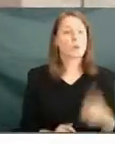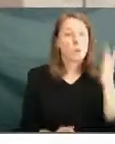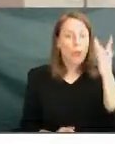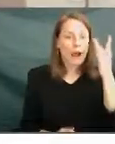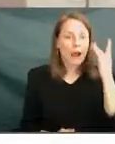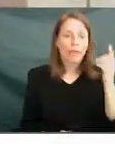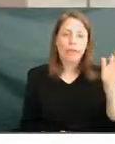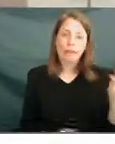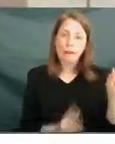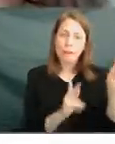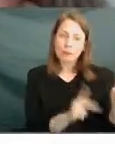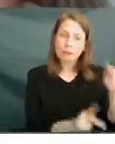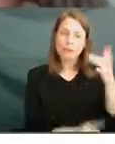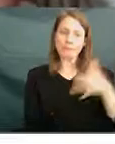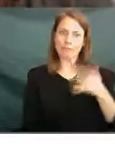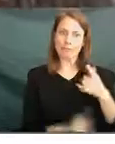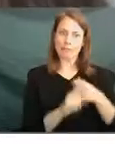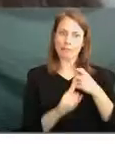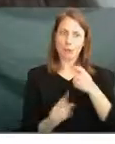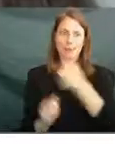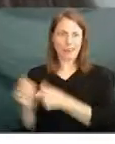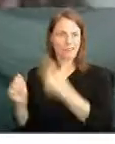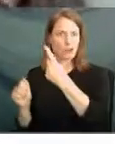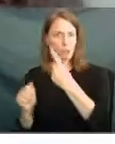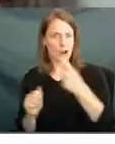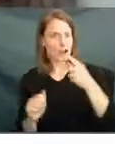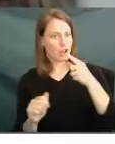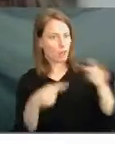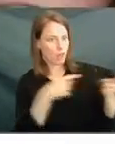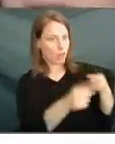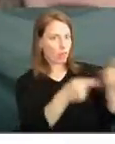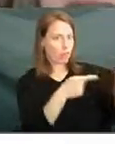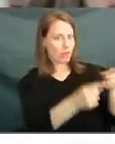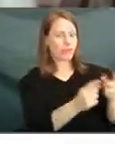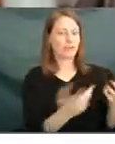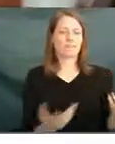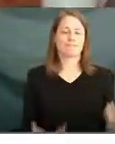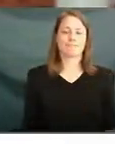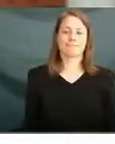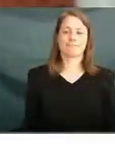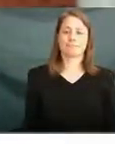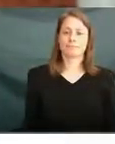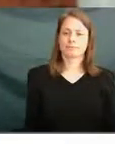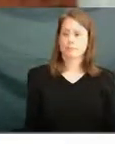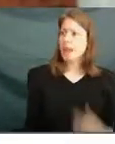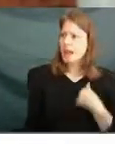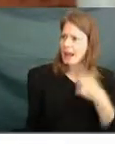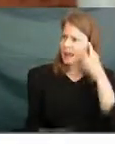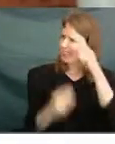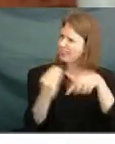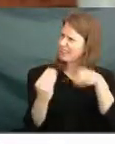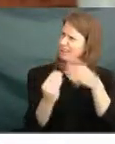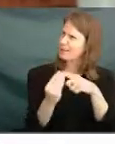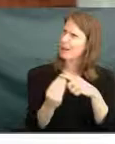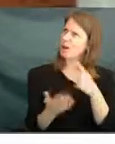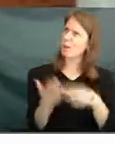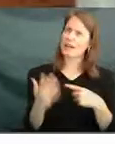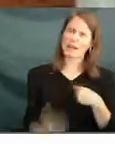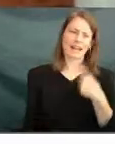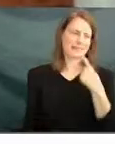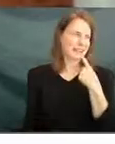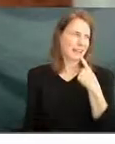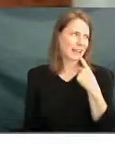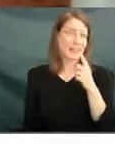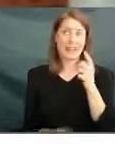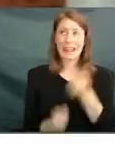I'm thinking more of what I'm saying about everyone. Every time I want to say something about someone, I think